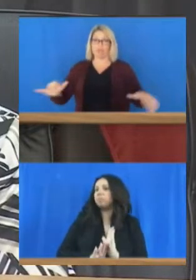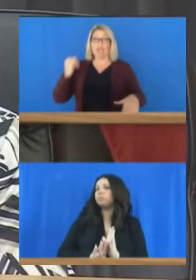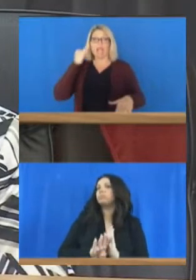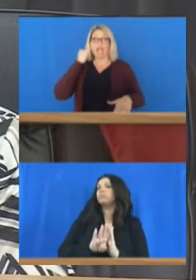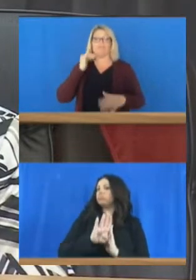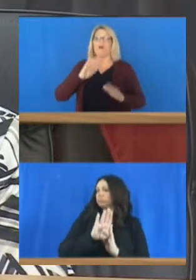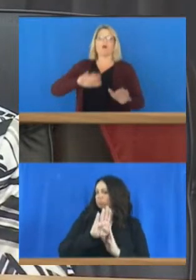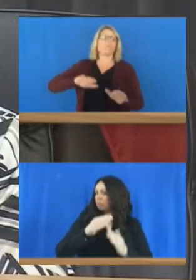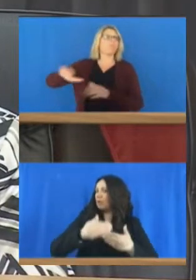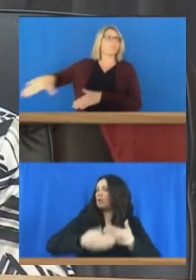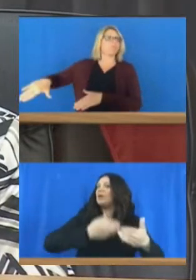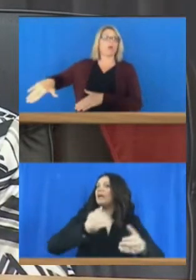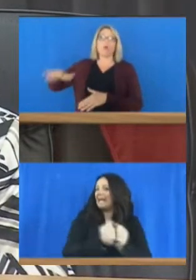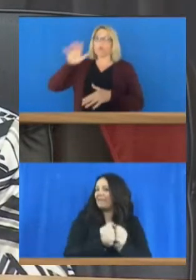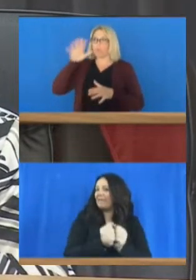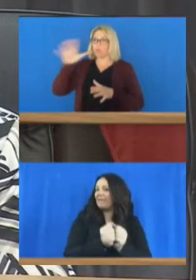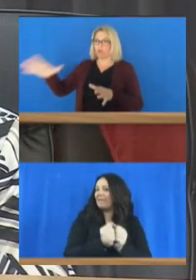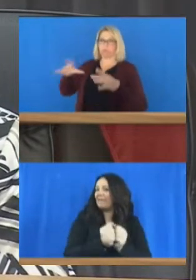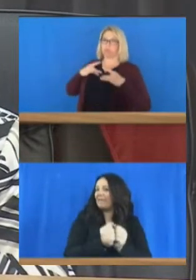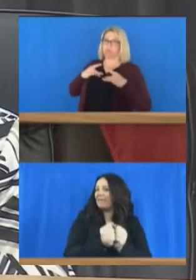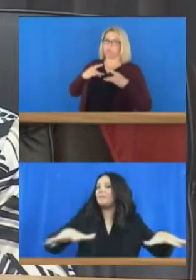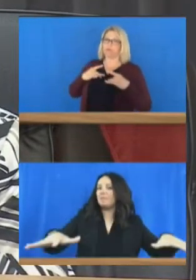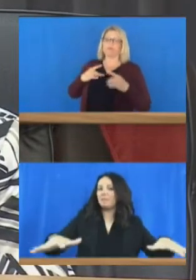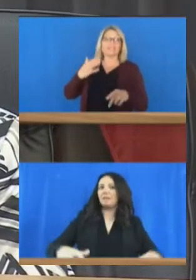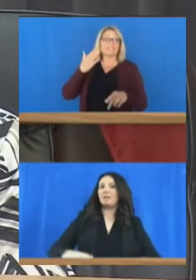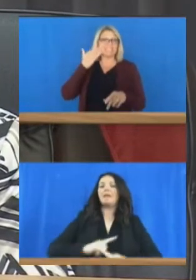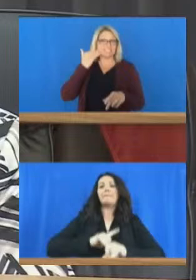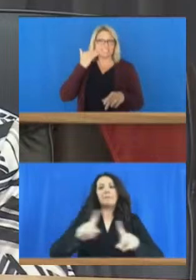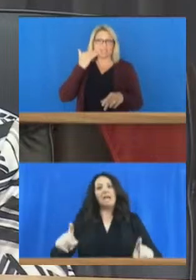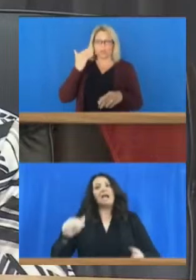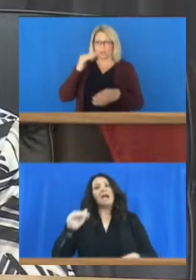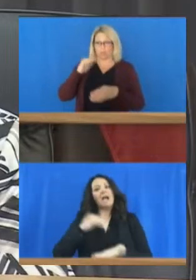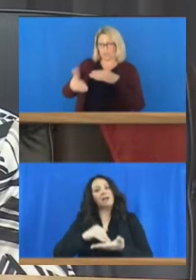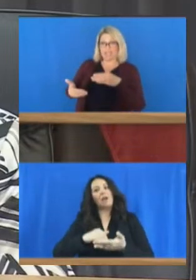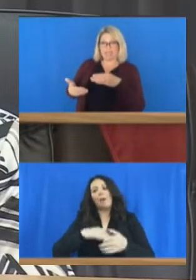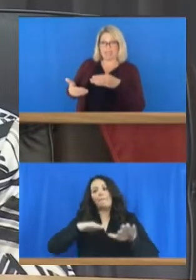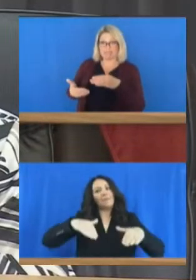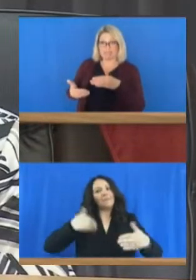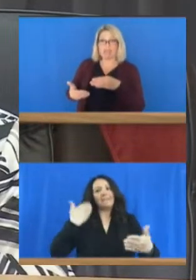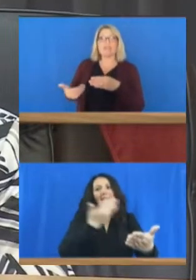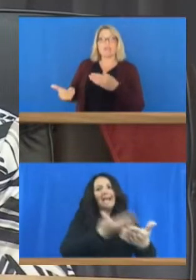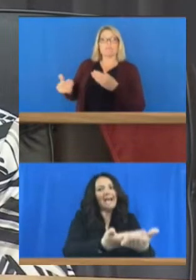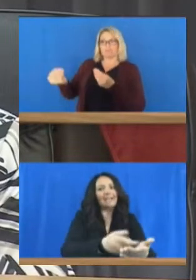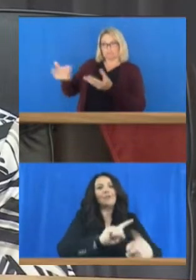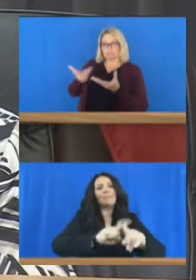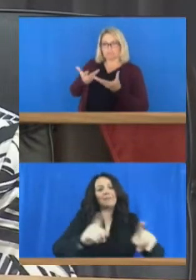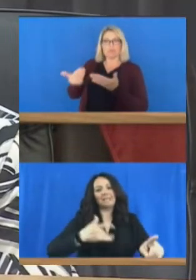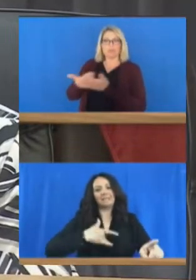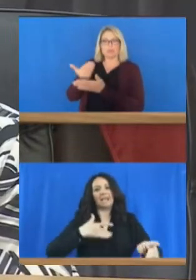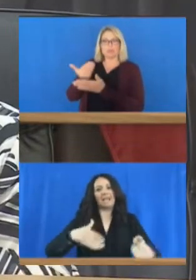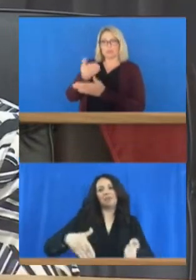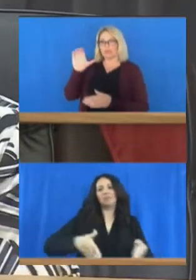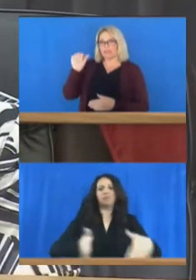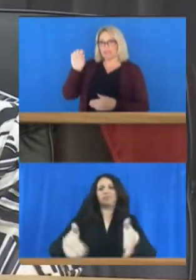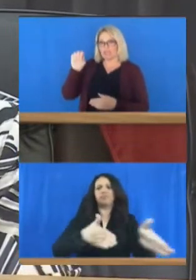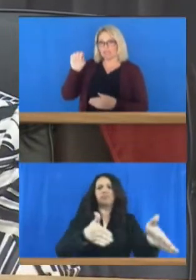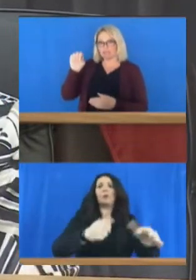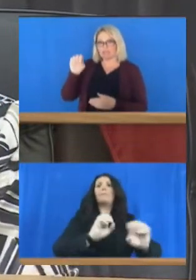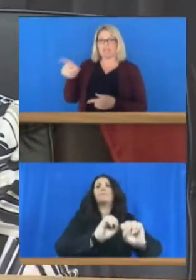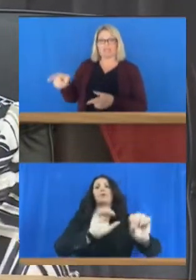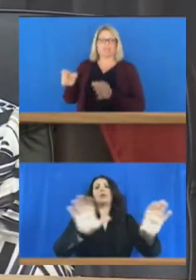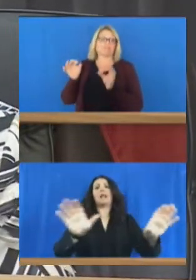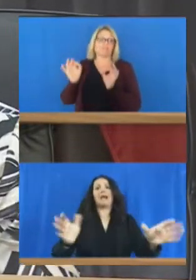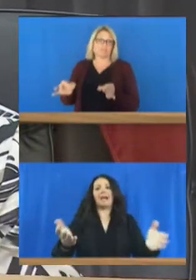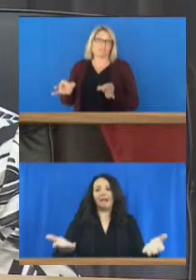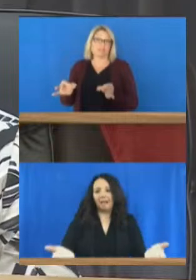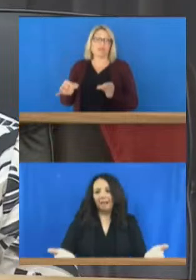is a huge risk right now with the variants, and that, again, that is why I'm trying to emphasize to people that we cannot let our guard down right now. But there